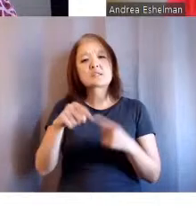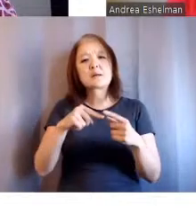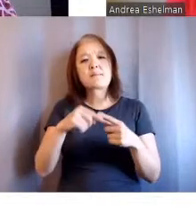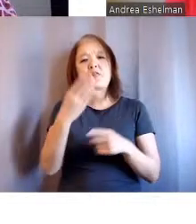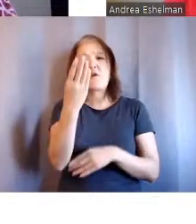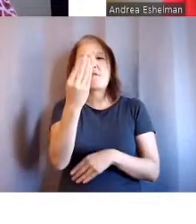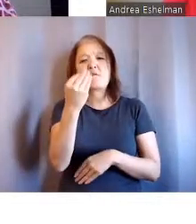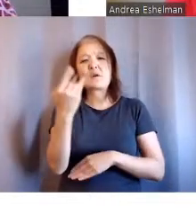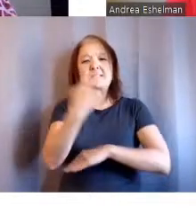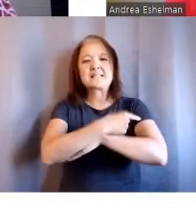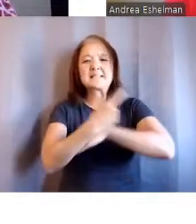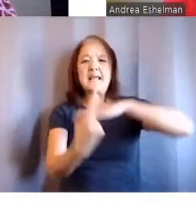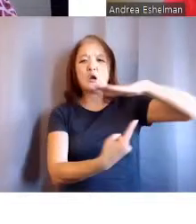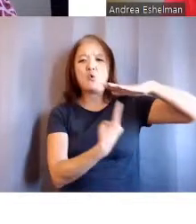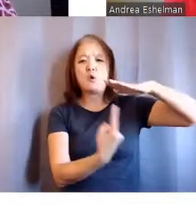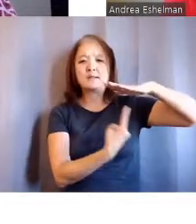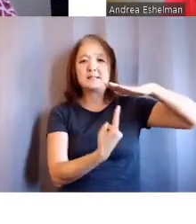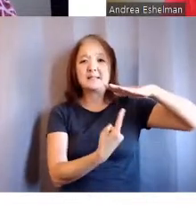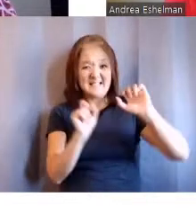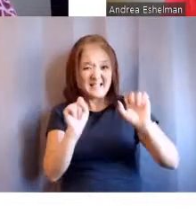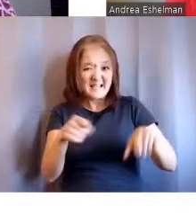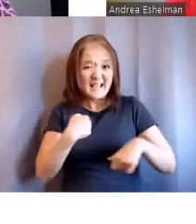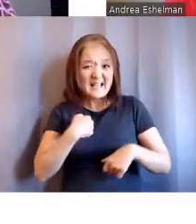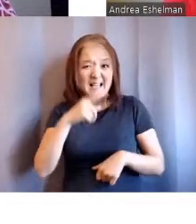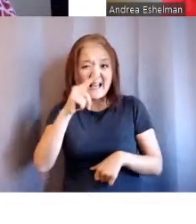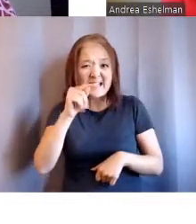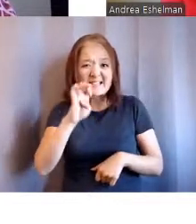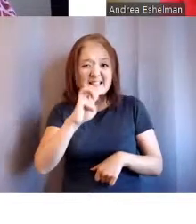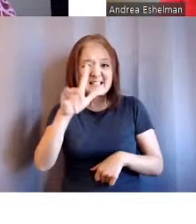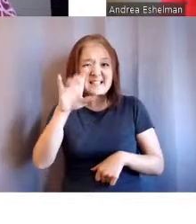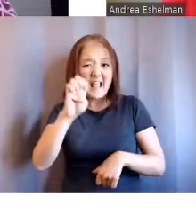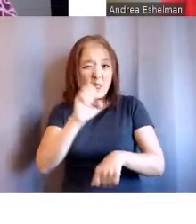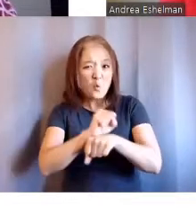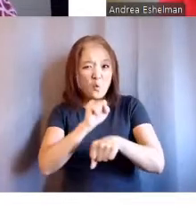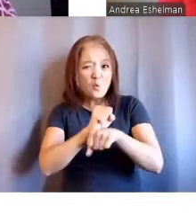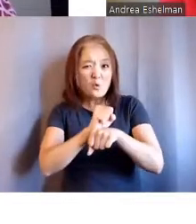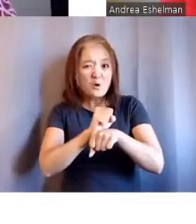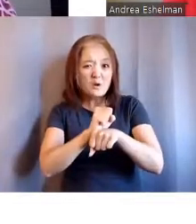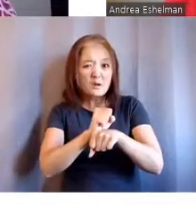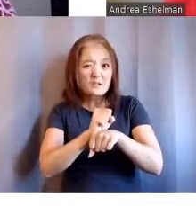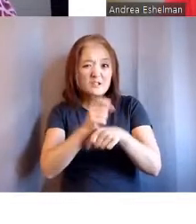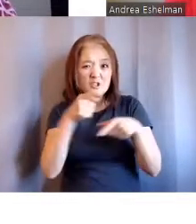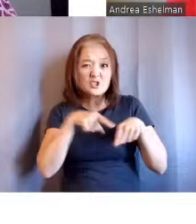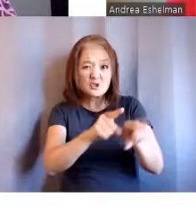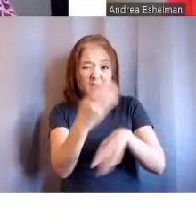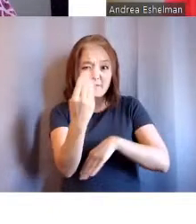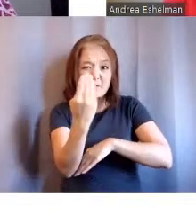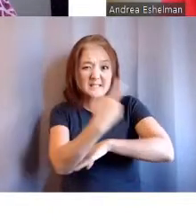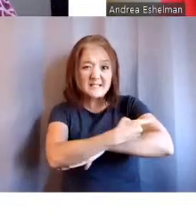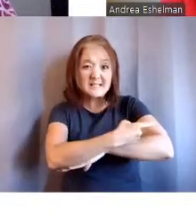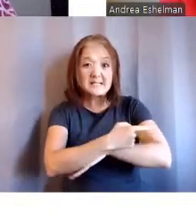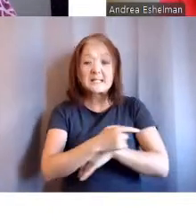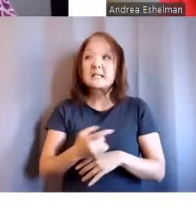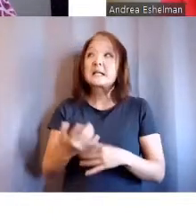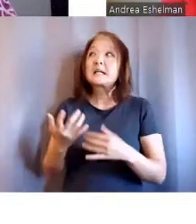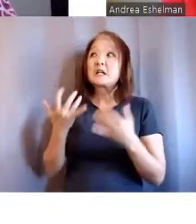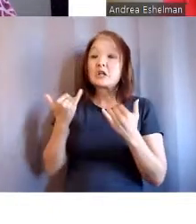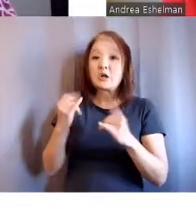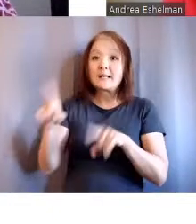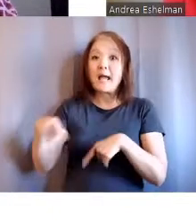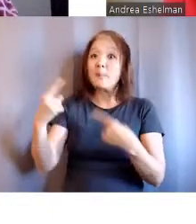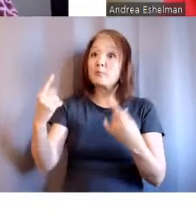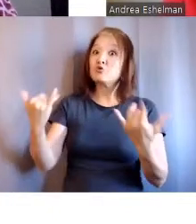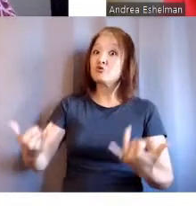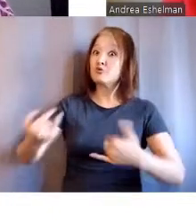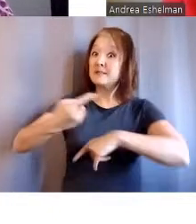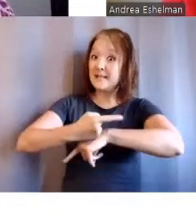quarantine. Okay. Can I telework while on 14-day quarantine? Currently, up until today, we